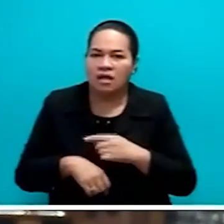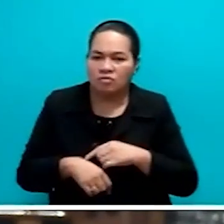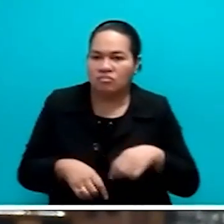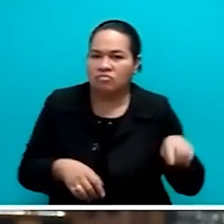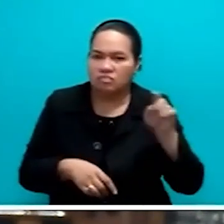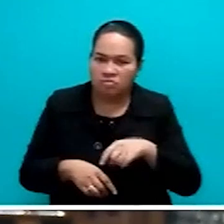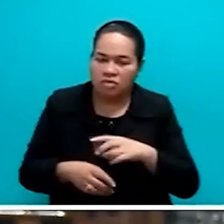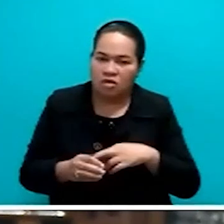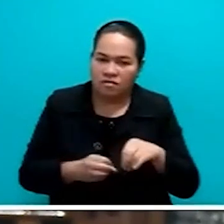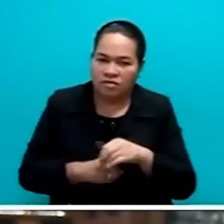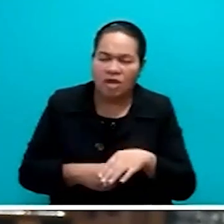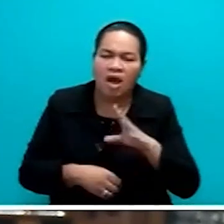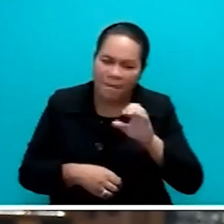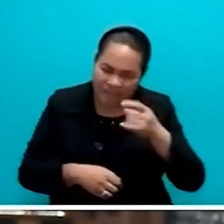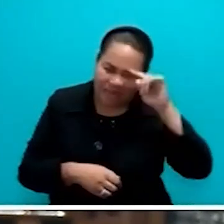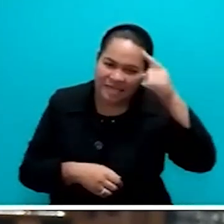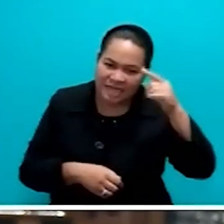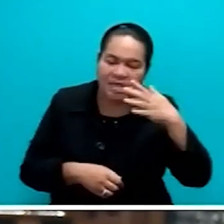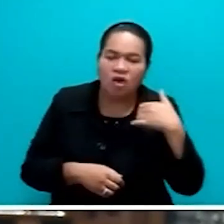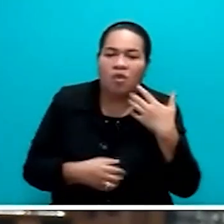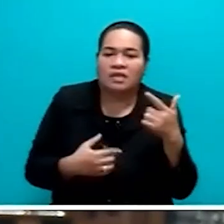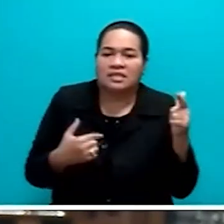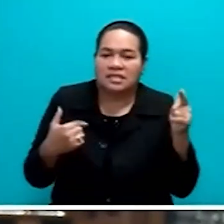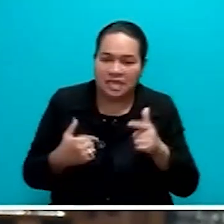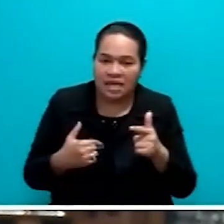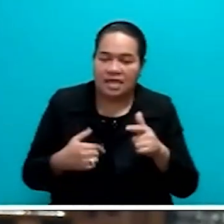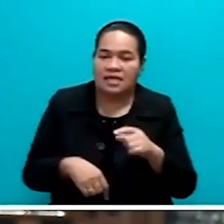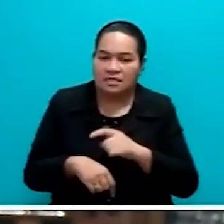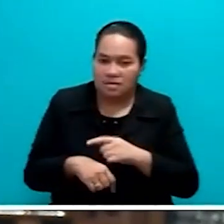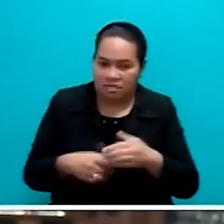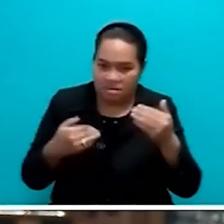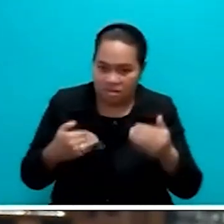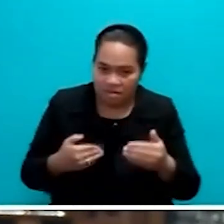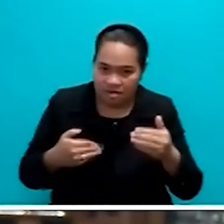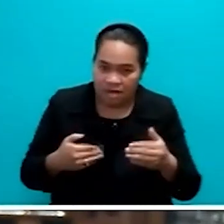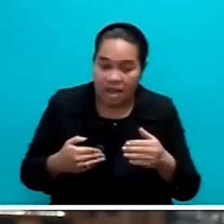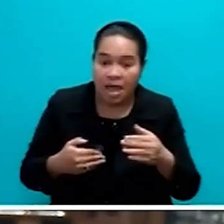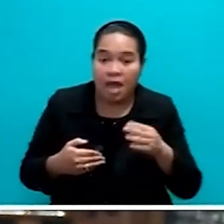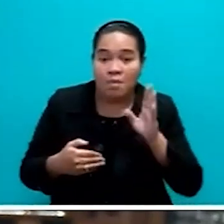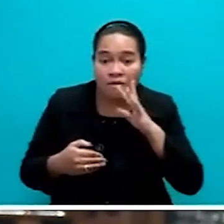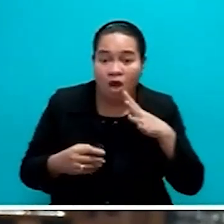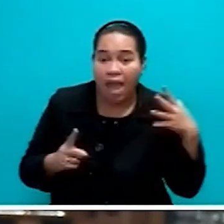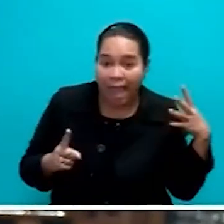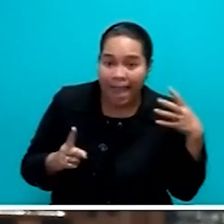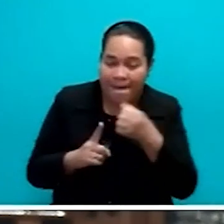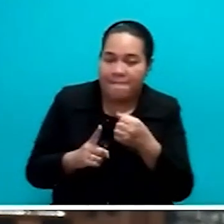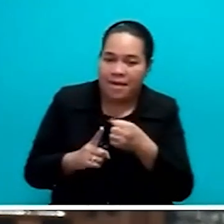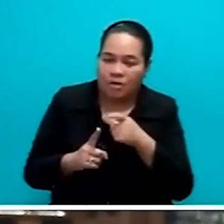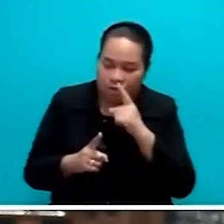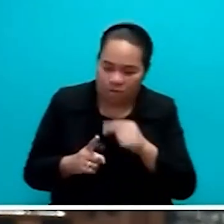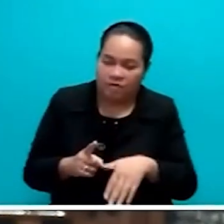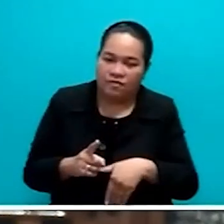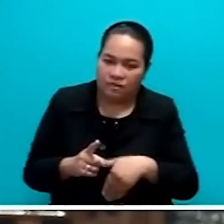sir, that it's always a lag period before an impact is felt in the